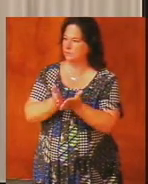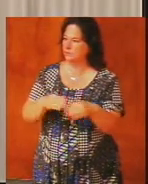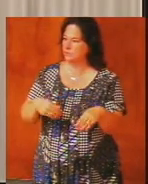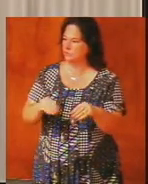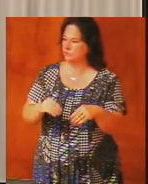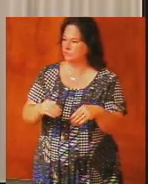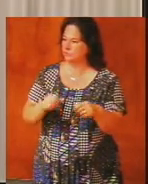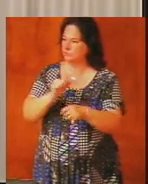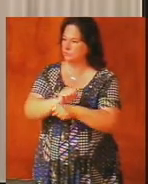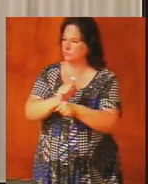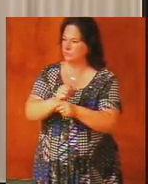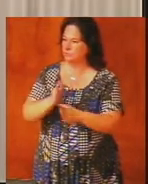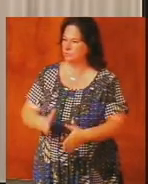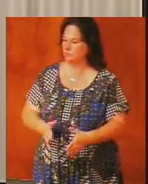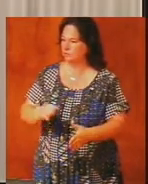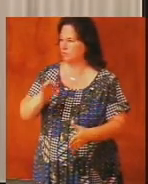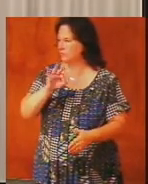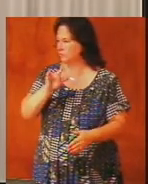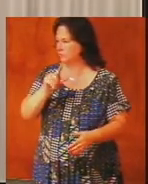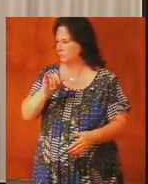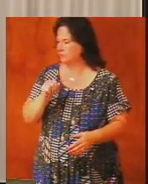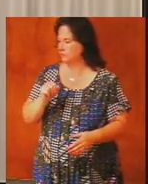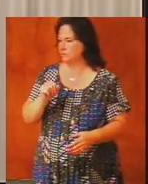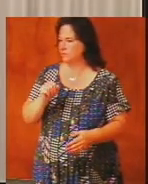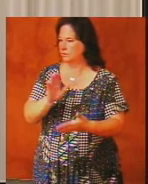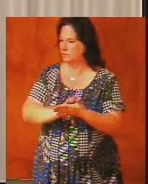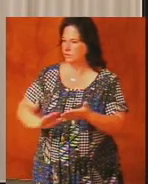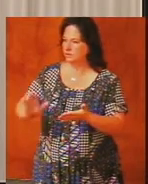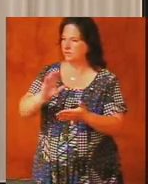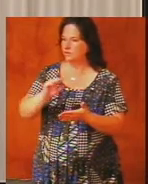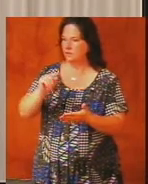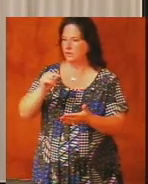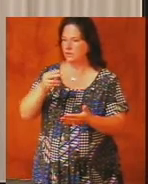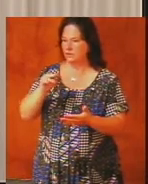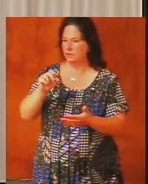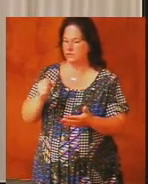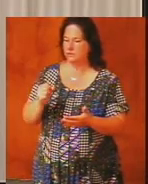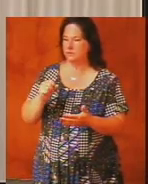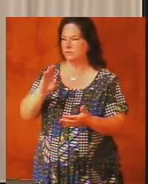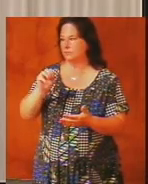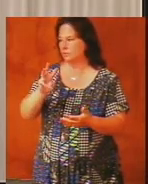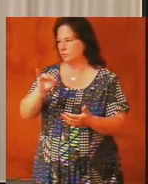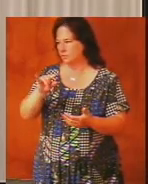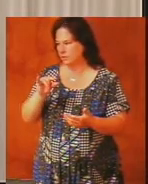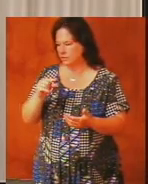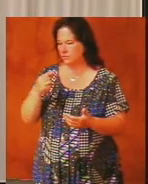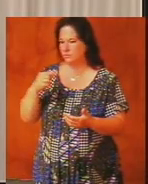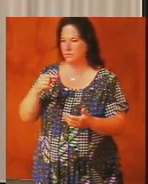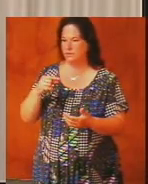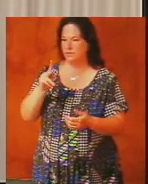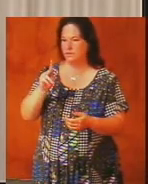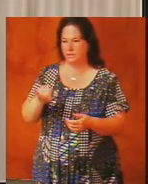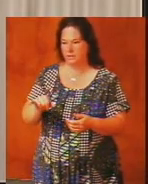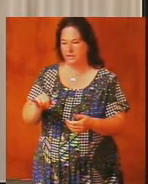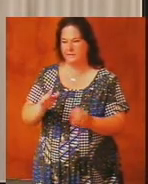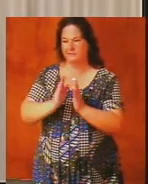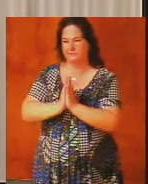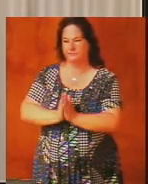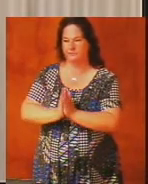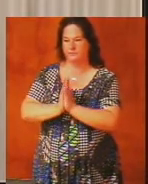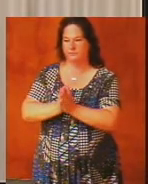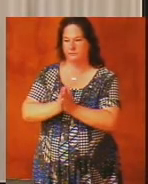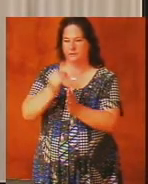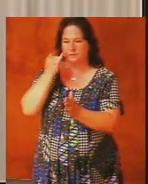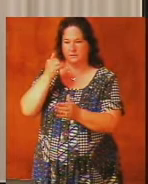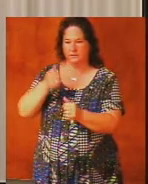Athens, bookstore at Florida College, the One Stone bookstore in Bowling Green, Kentucky. If everything